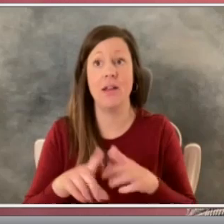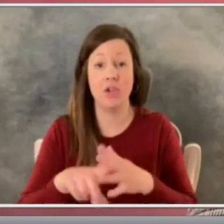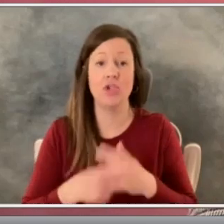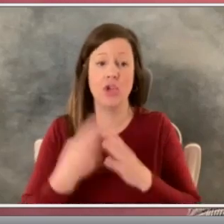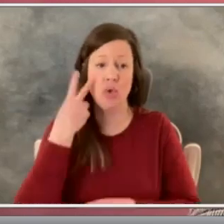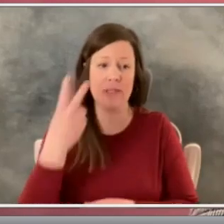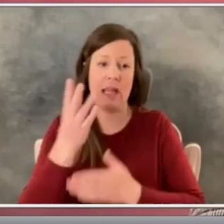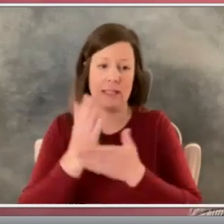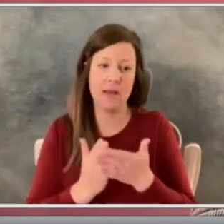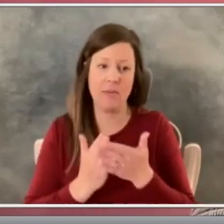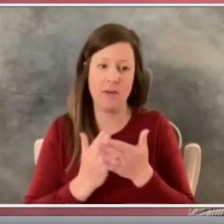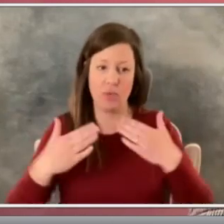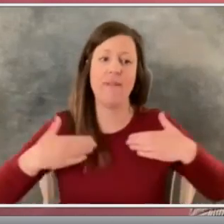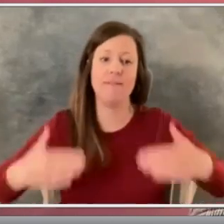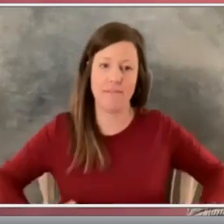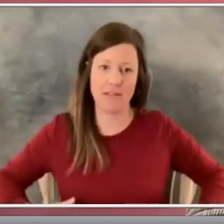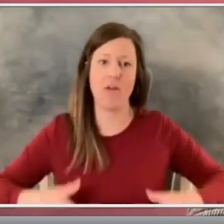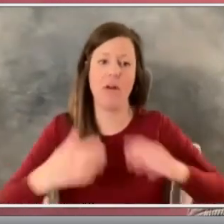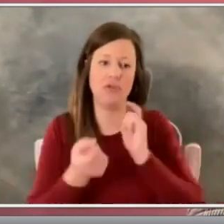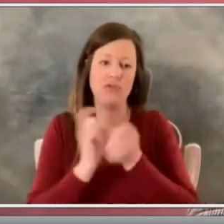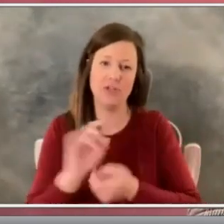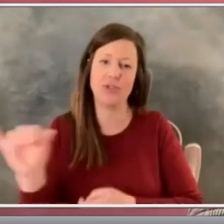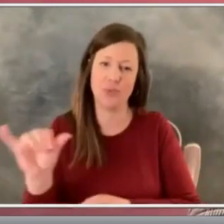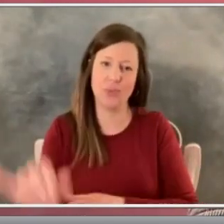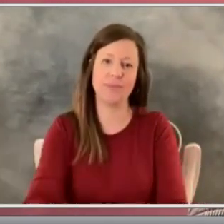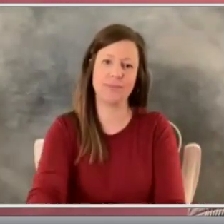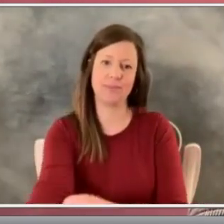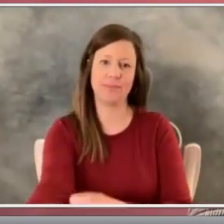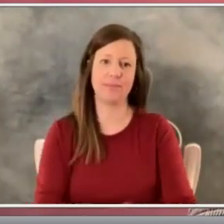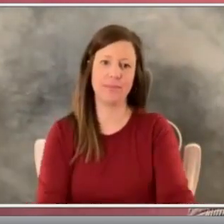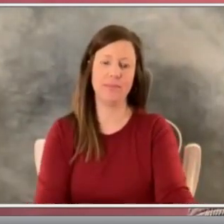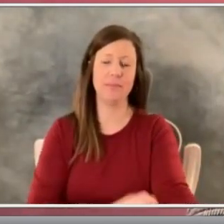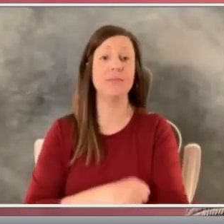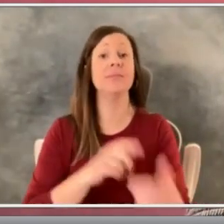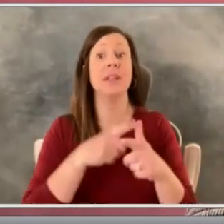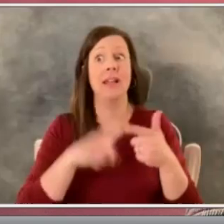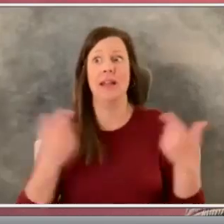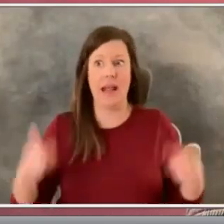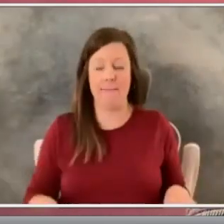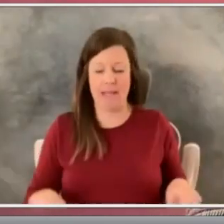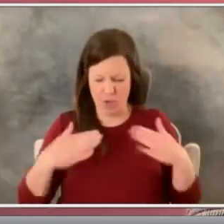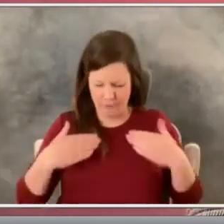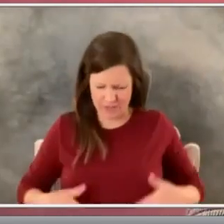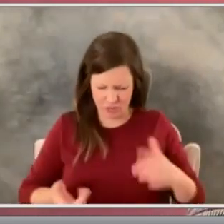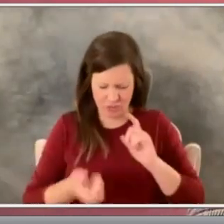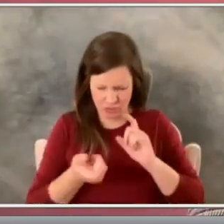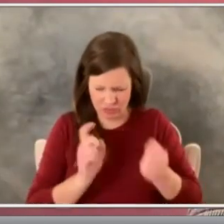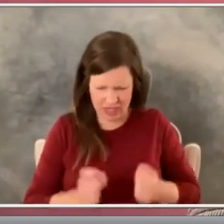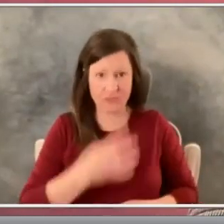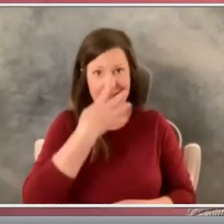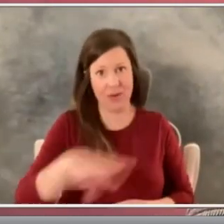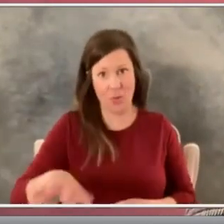those physical changes emerge. And then we see ignoring the physical changes. And then people get into crisis